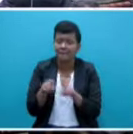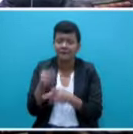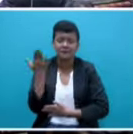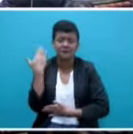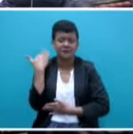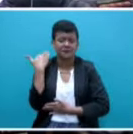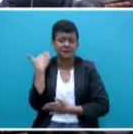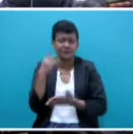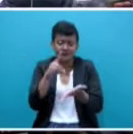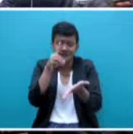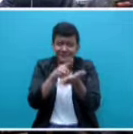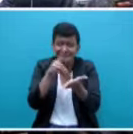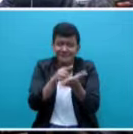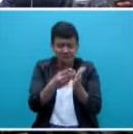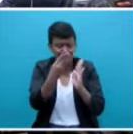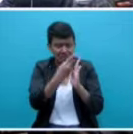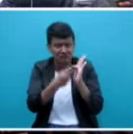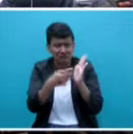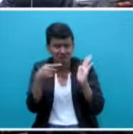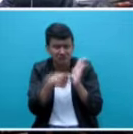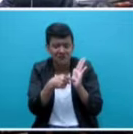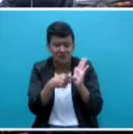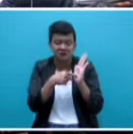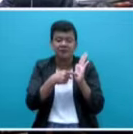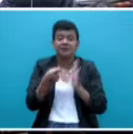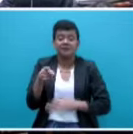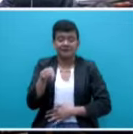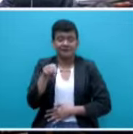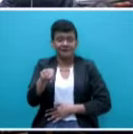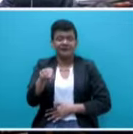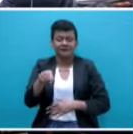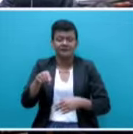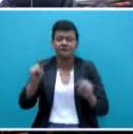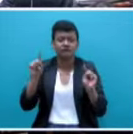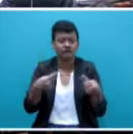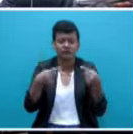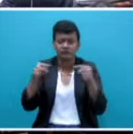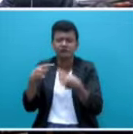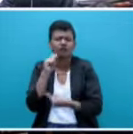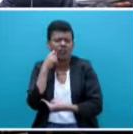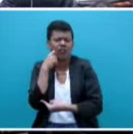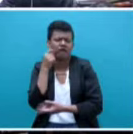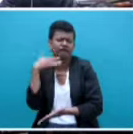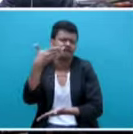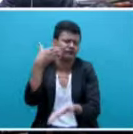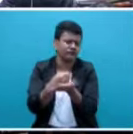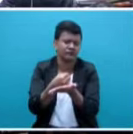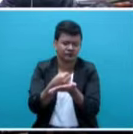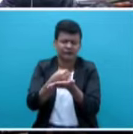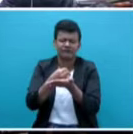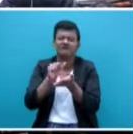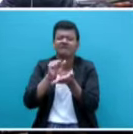address and subsequent budget debates will be confirmed in due course, and this must and will